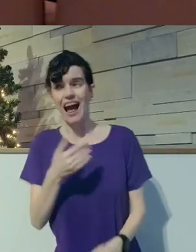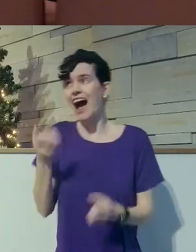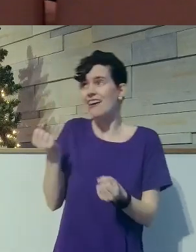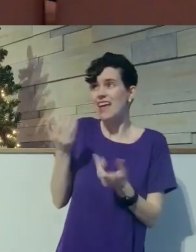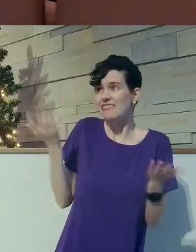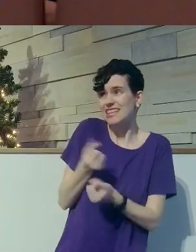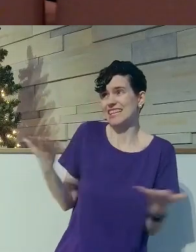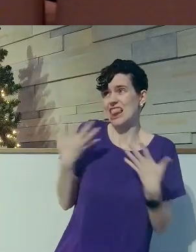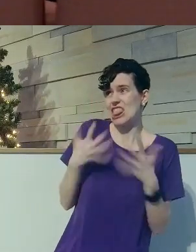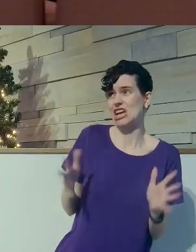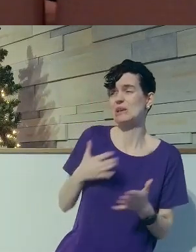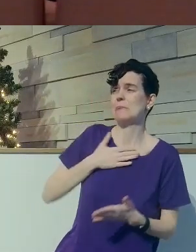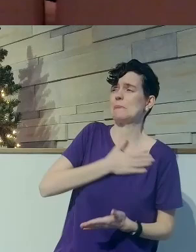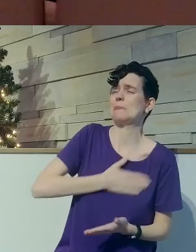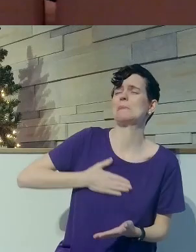everything. Please,